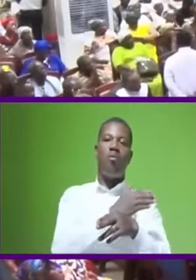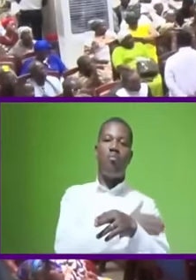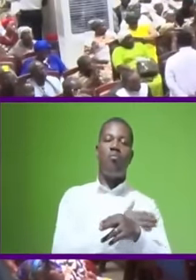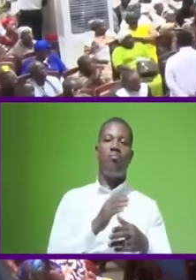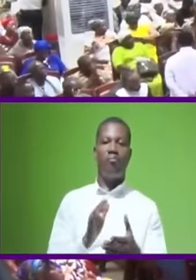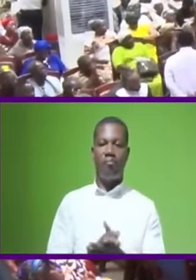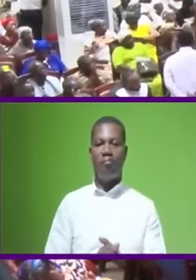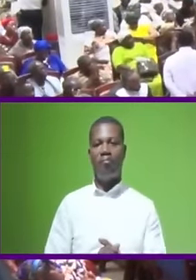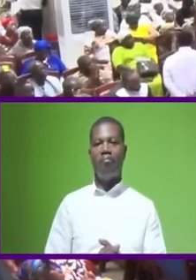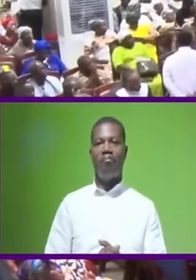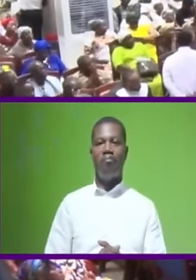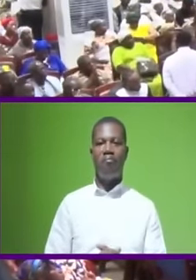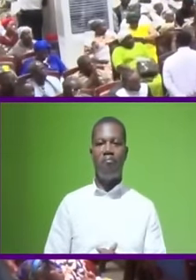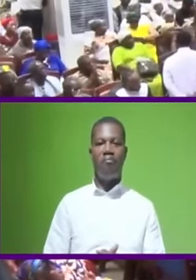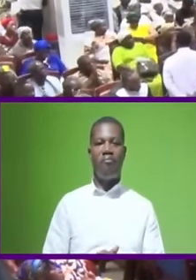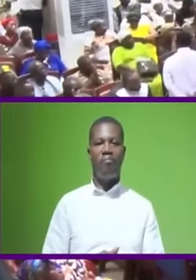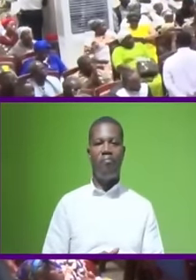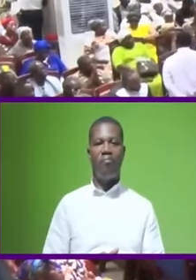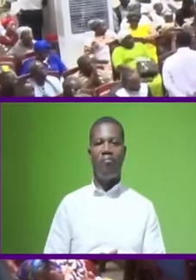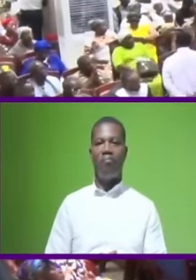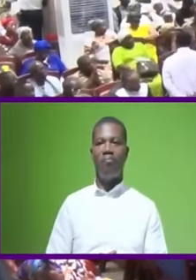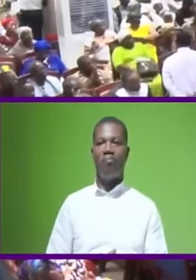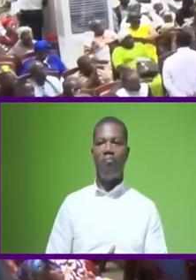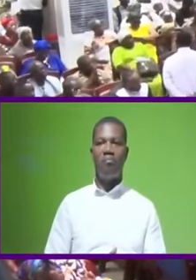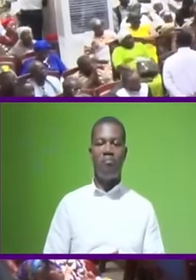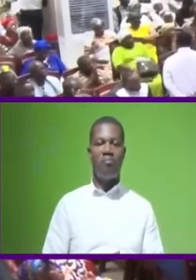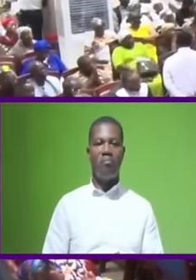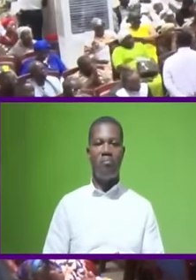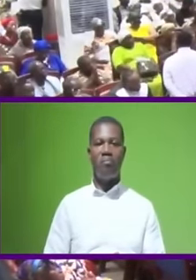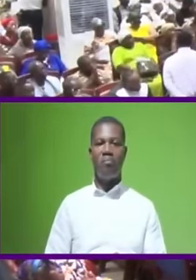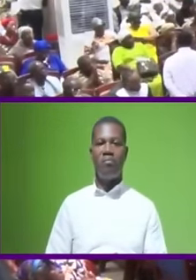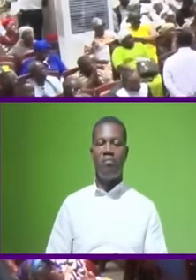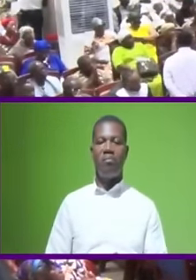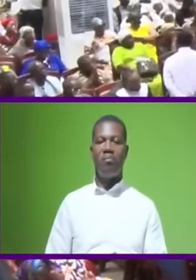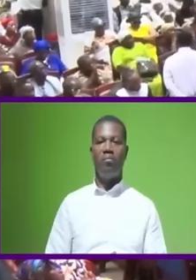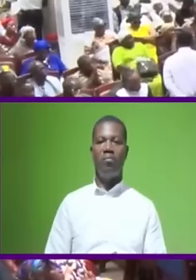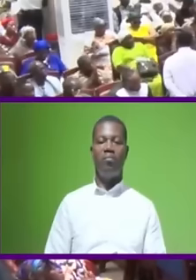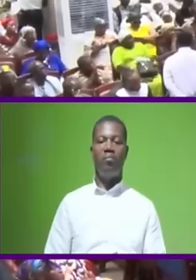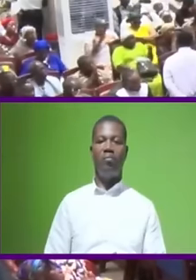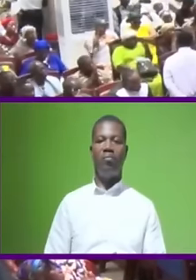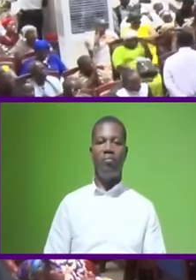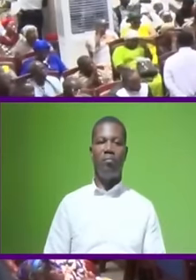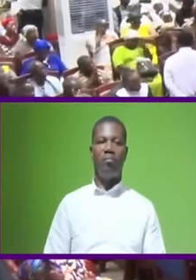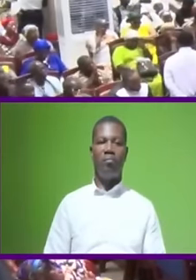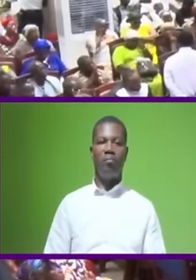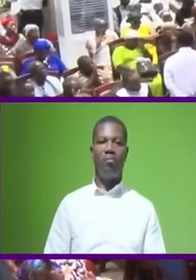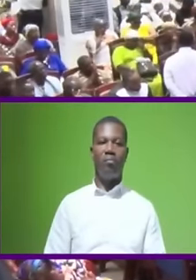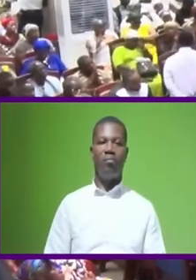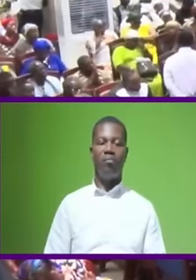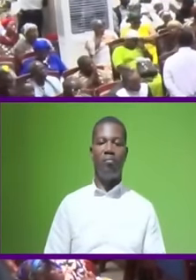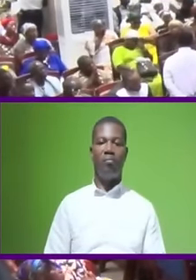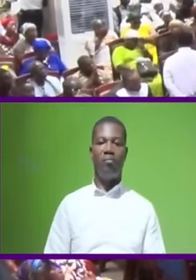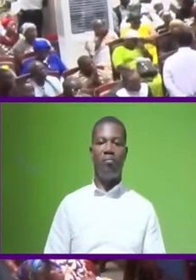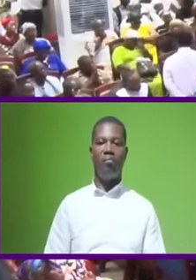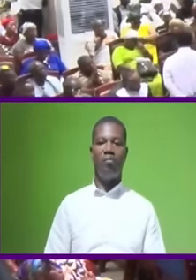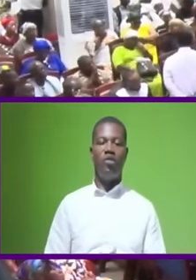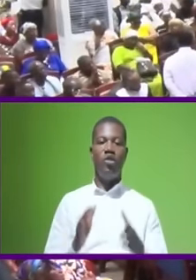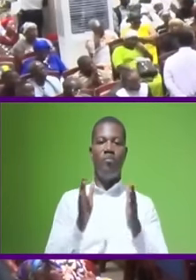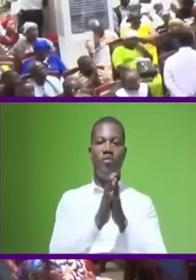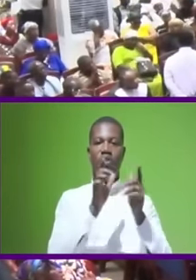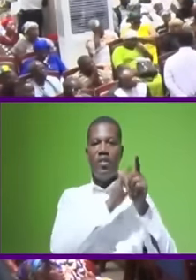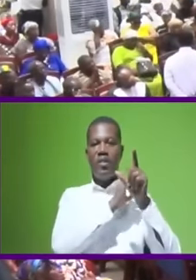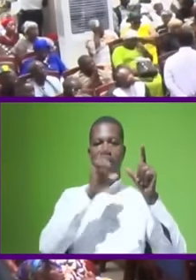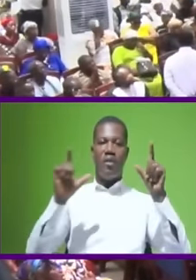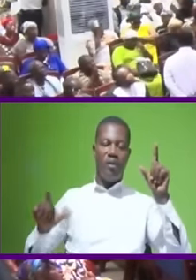greater. The testimonies also wasn't greater. Everything growing in multiples. Praise the